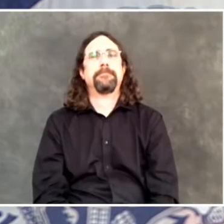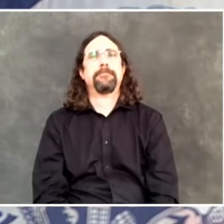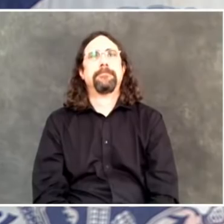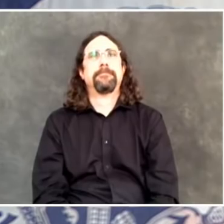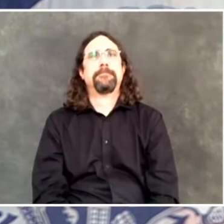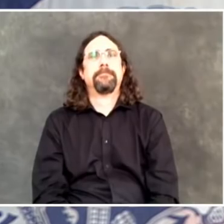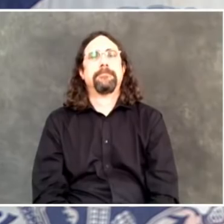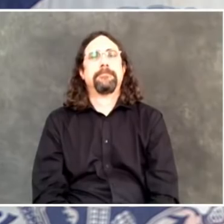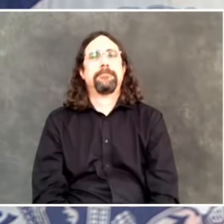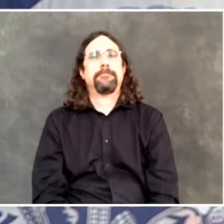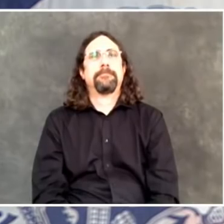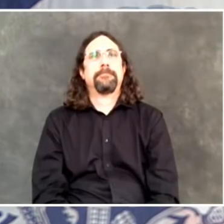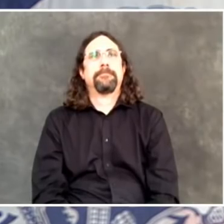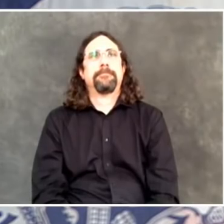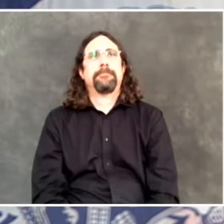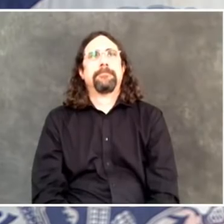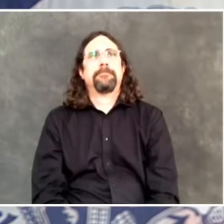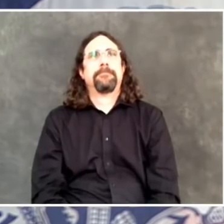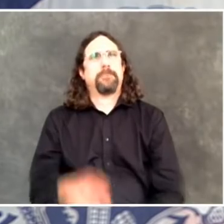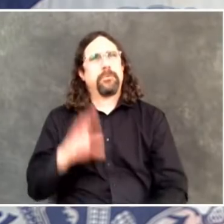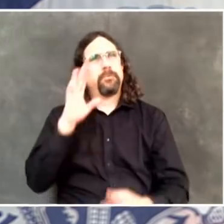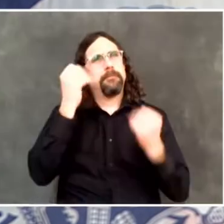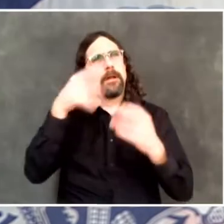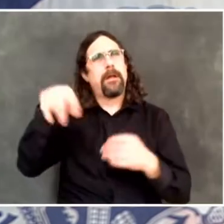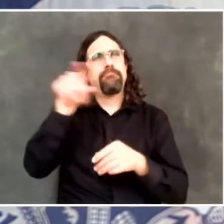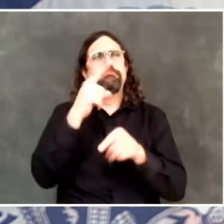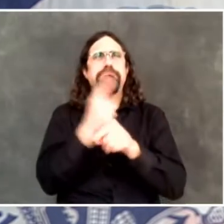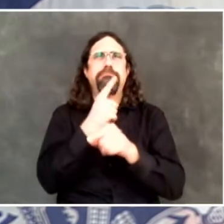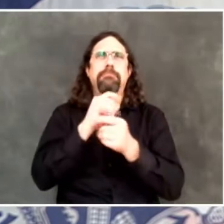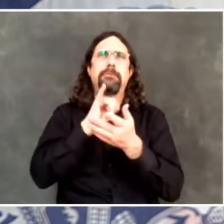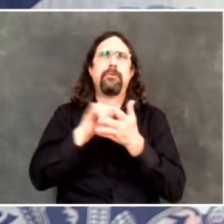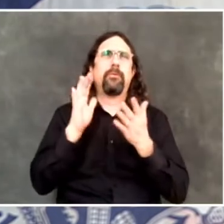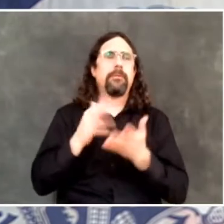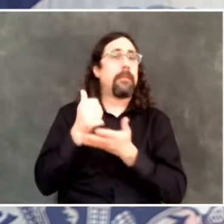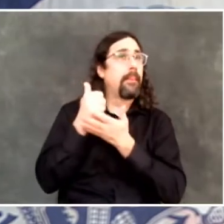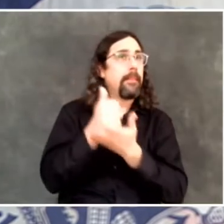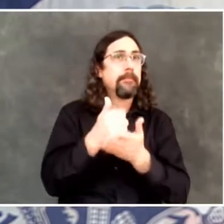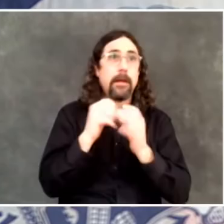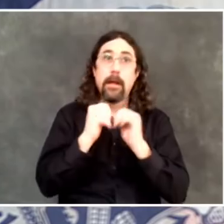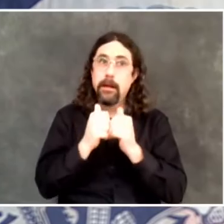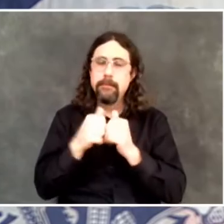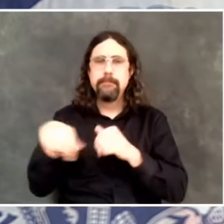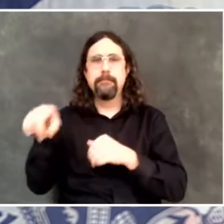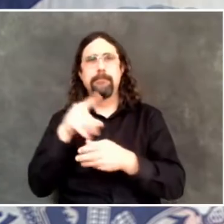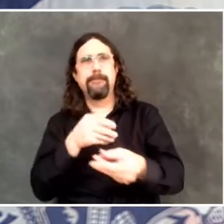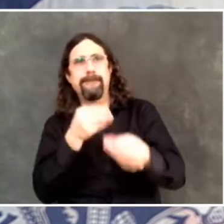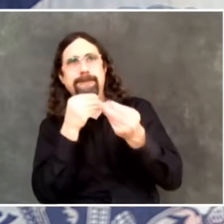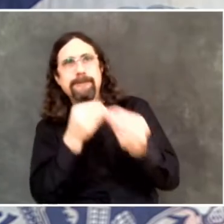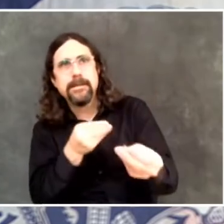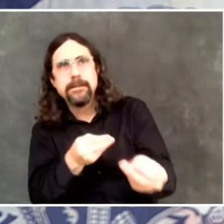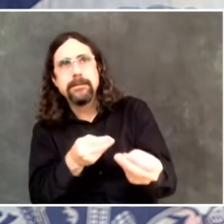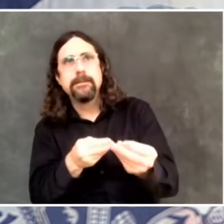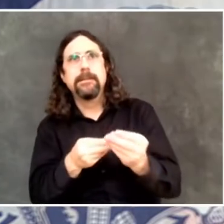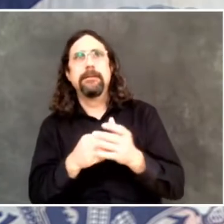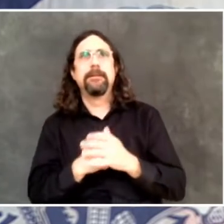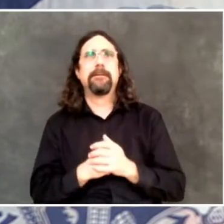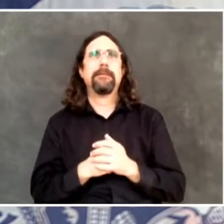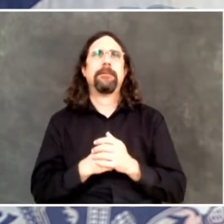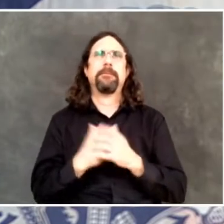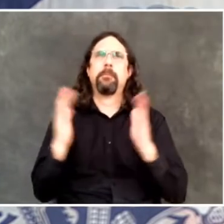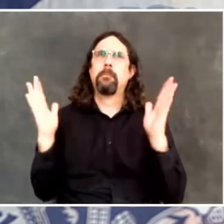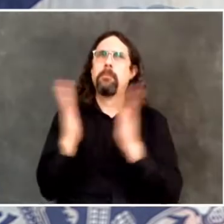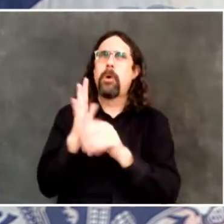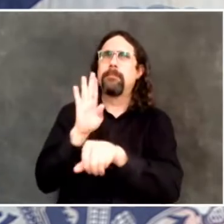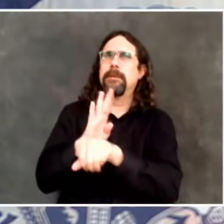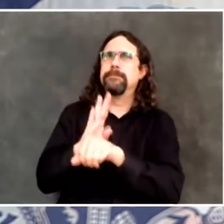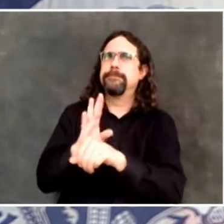responders, businesses stepping up, amazing efforts. I want to keep talking about them because it's something people should be really proud of, and it's